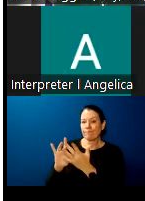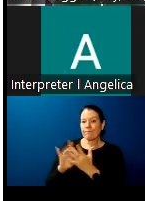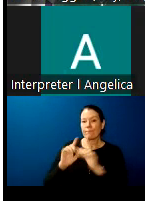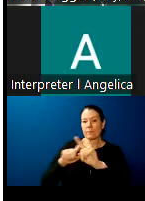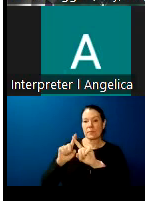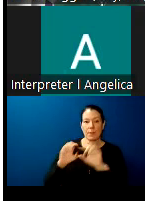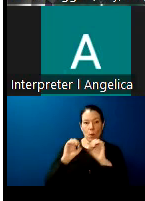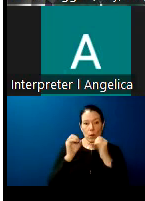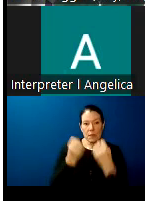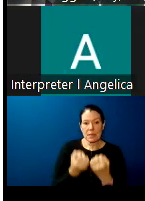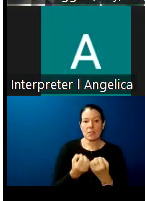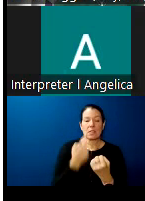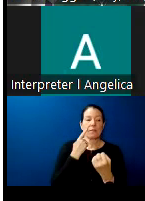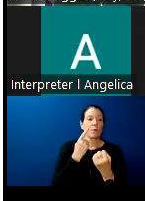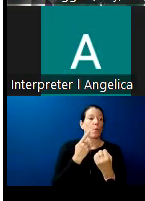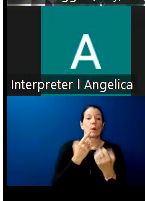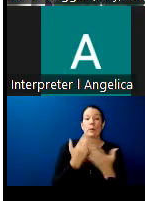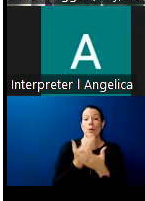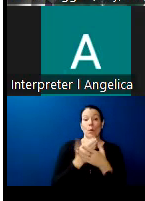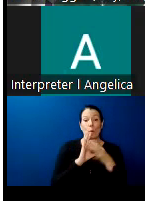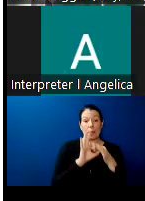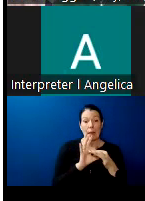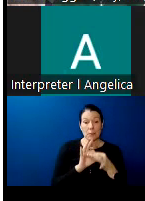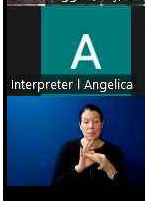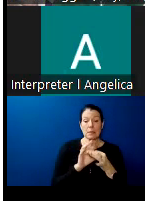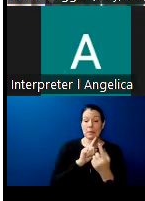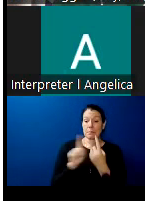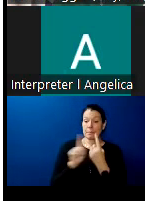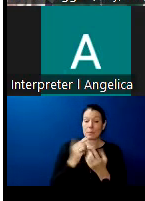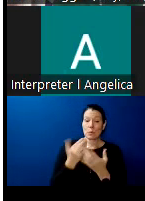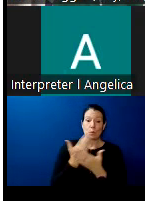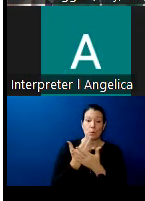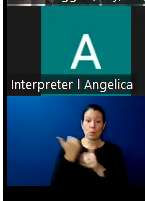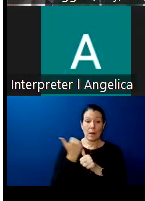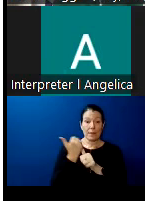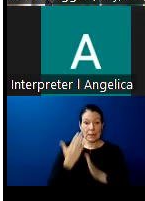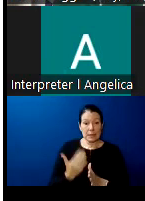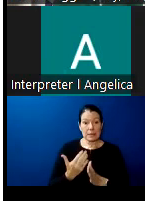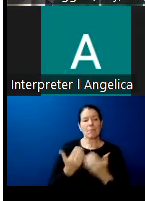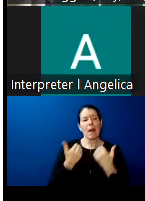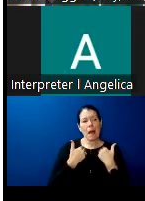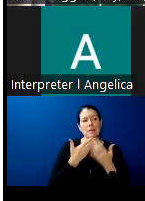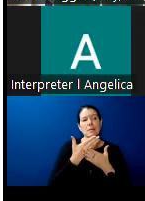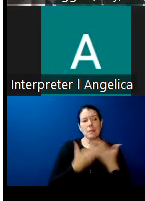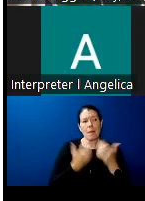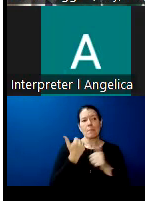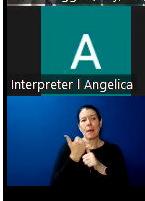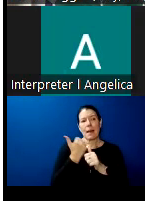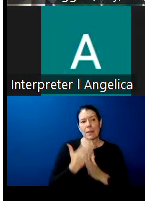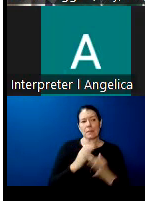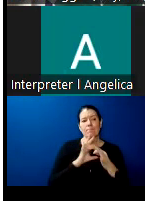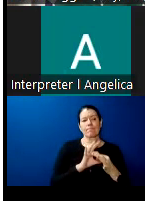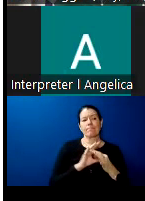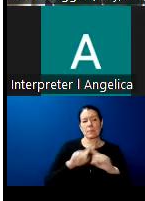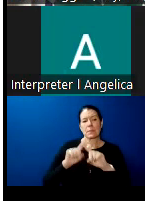if it's just a matter of connecting with other advocates. I know I had some connections with advocates in different